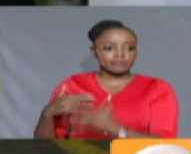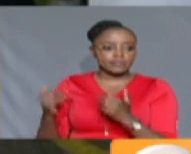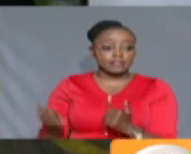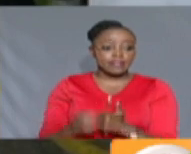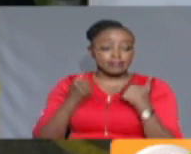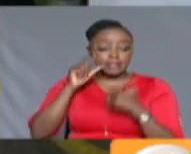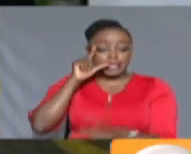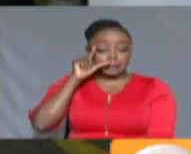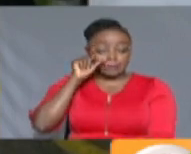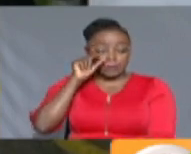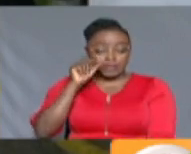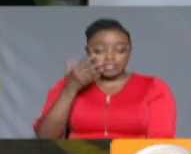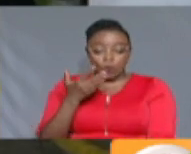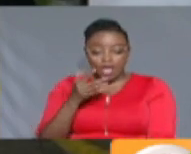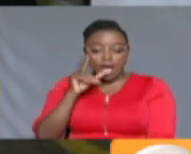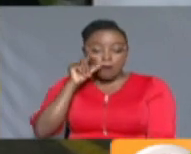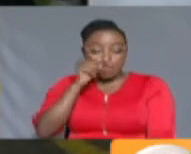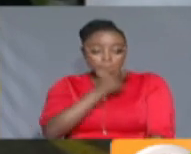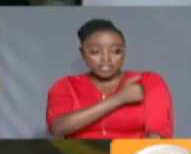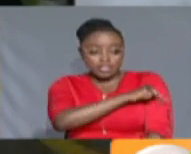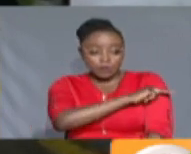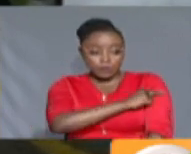Mombasa, at the Mombasa Hospital.